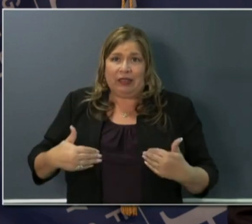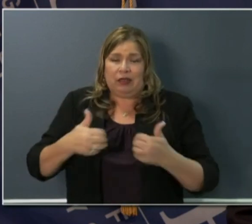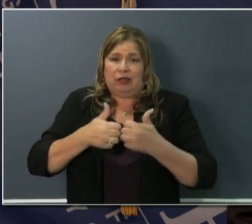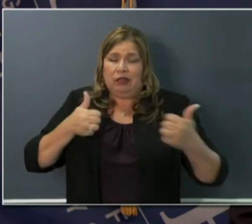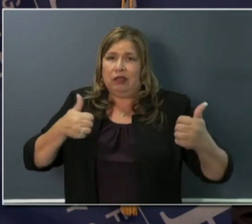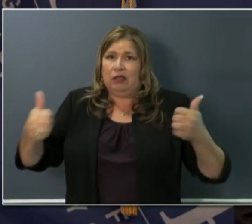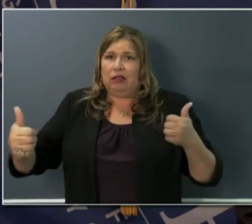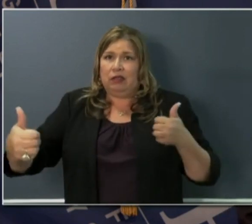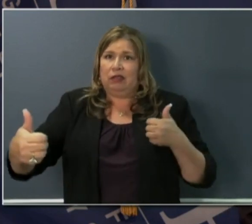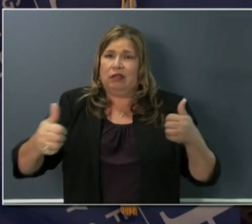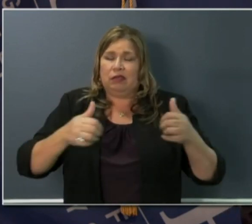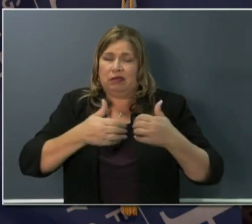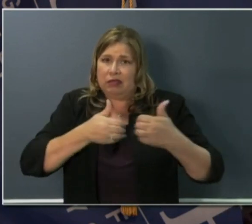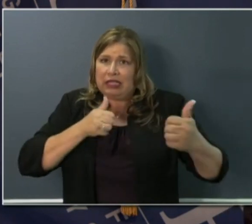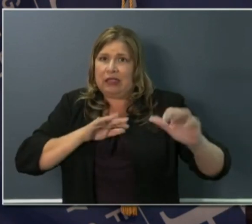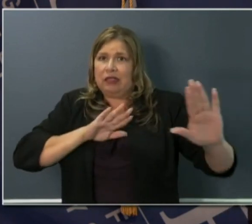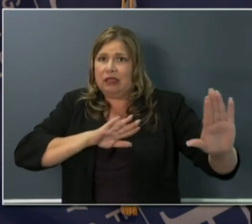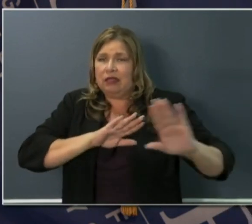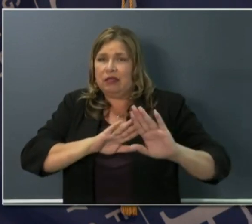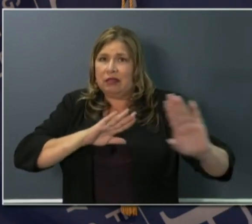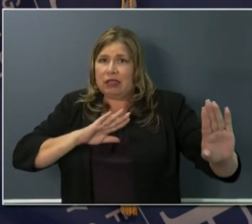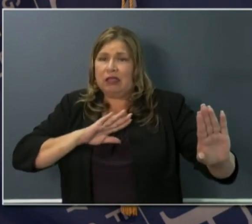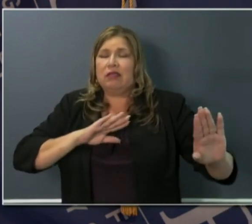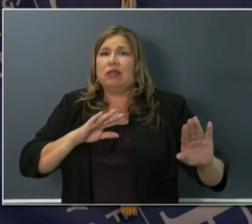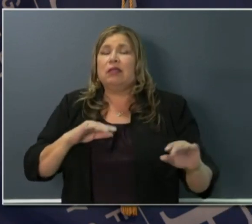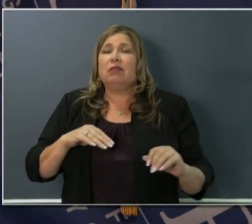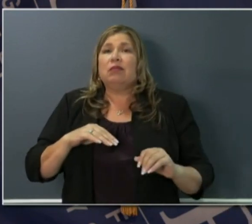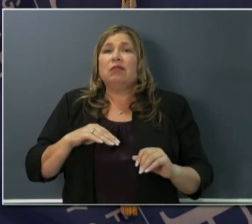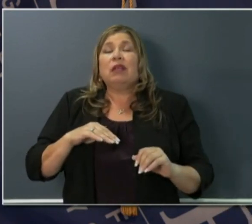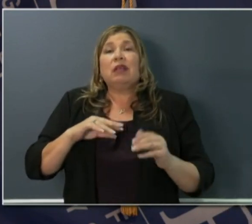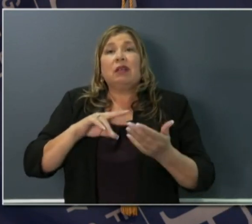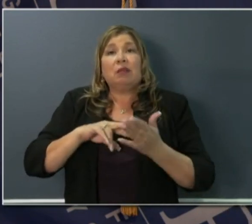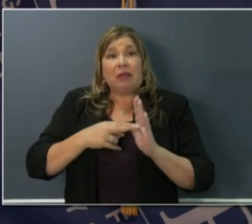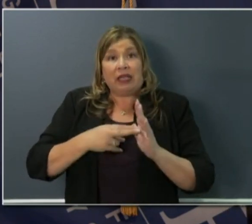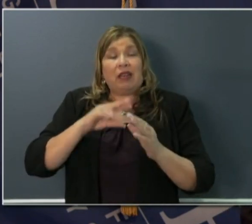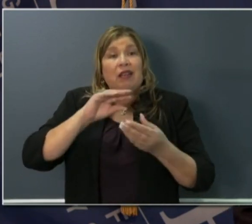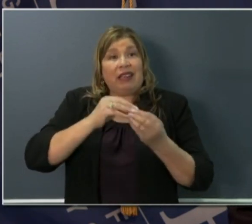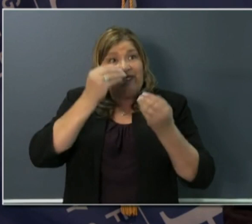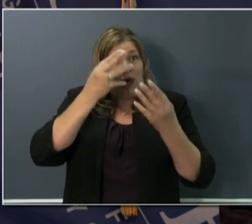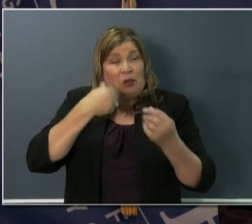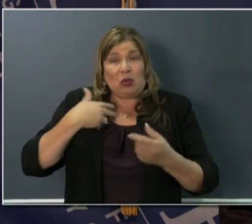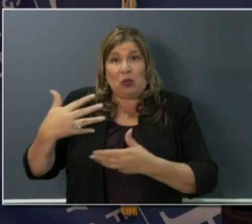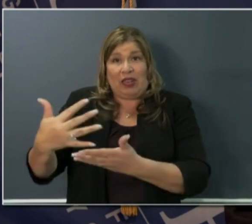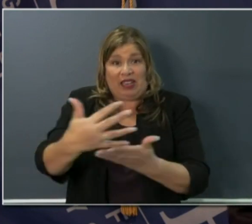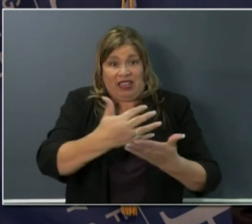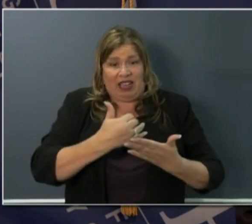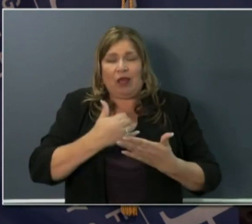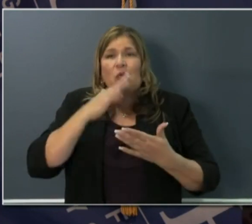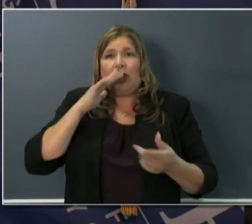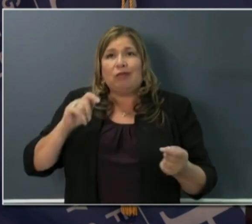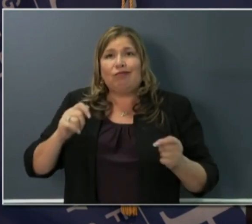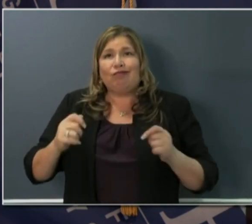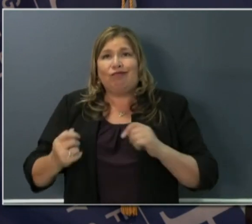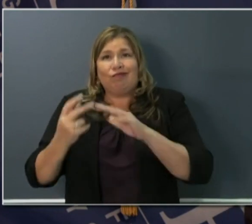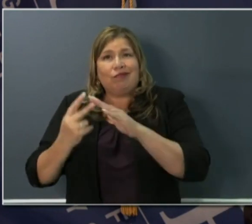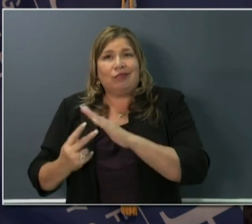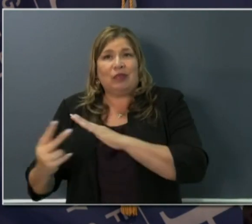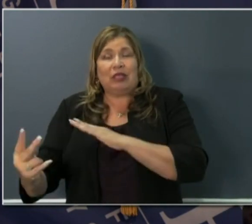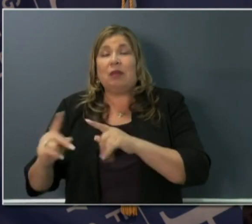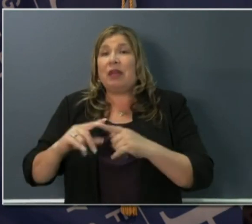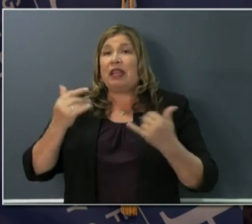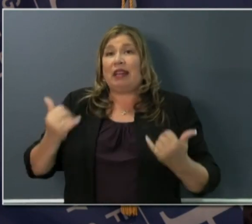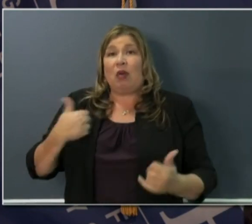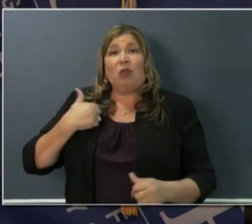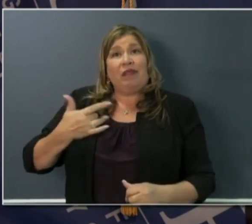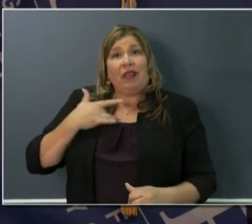right. And that we will continue to build these models and look at it. And I think right now we believe that 50,000